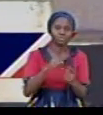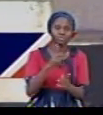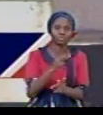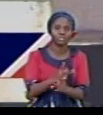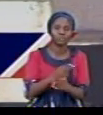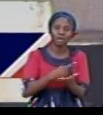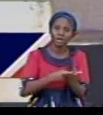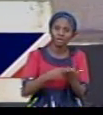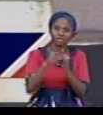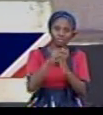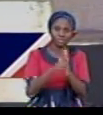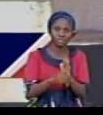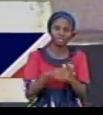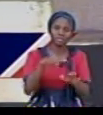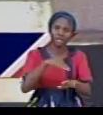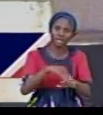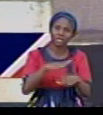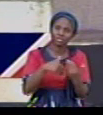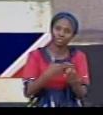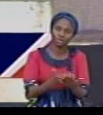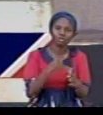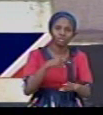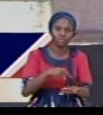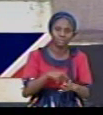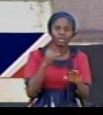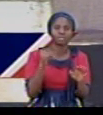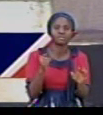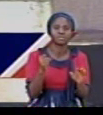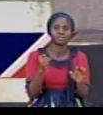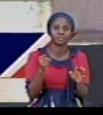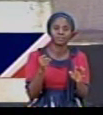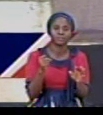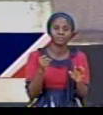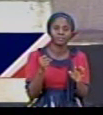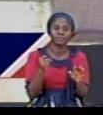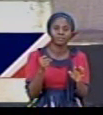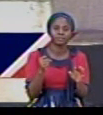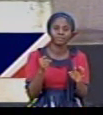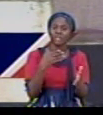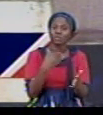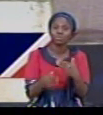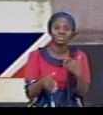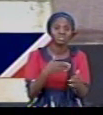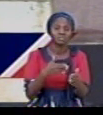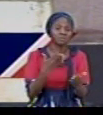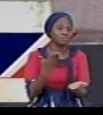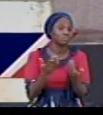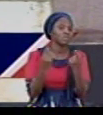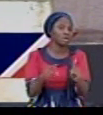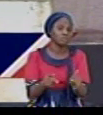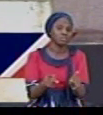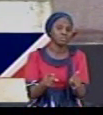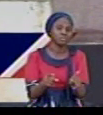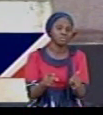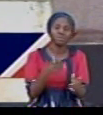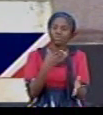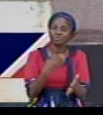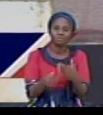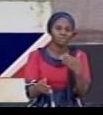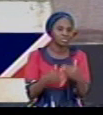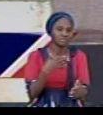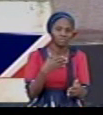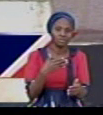preserve righteousness at all times. Whatever may happen,